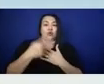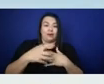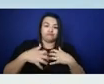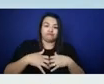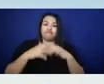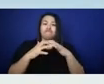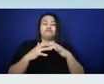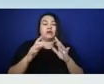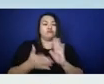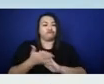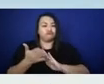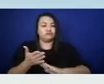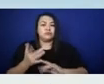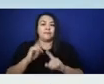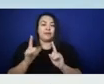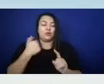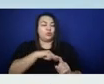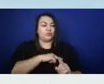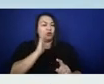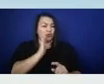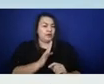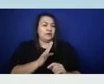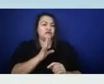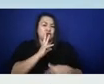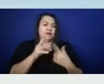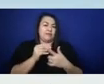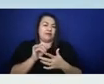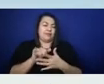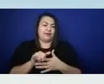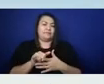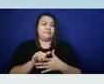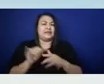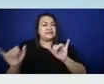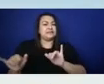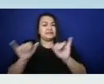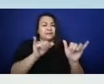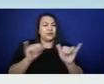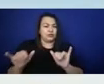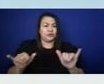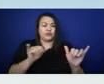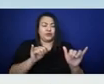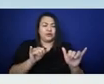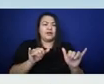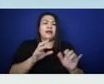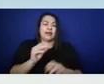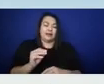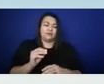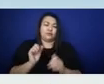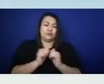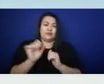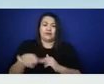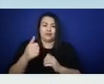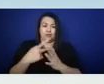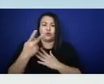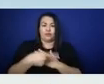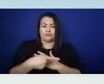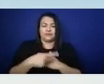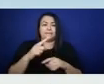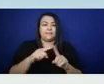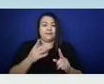do not have any rules promulgated from headquarters yet. It hasn't gone through all the process in order